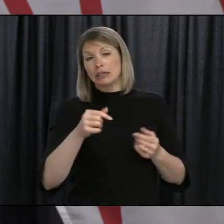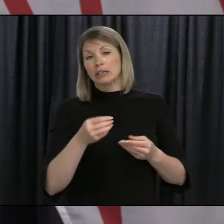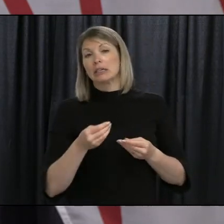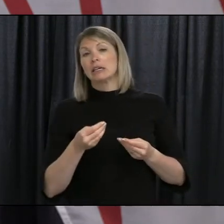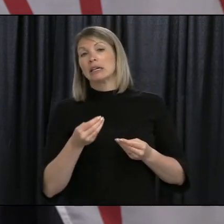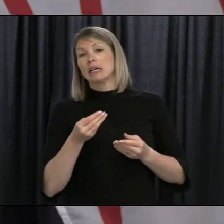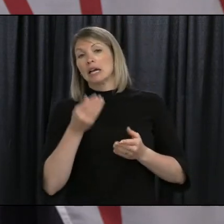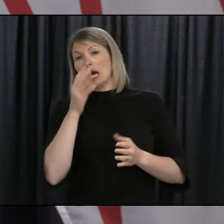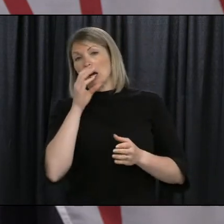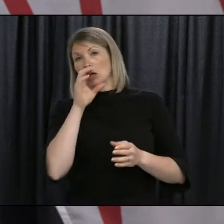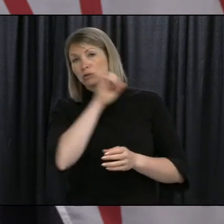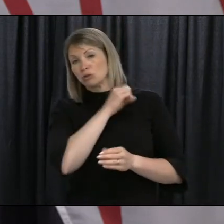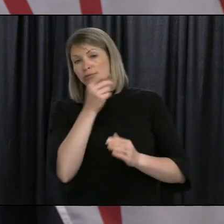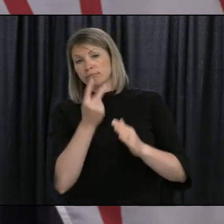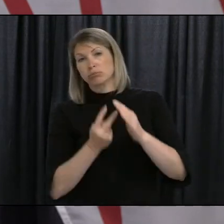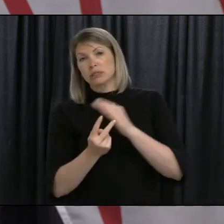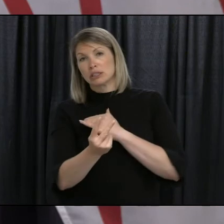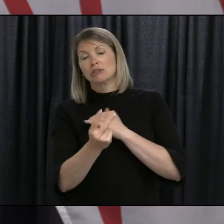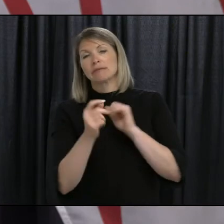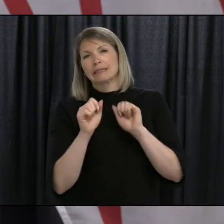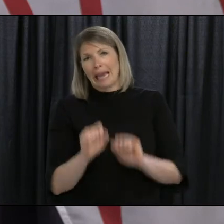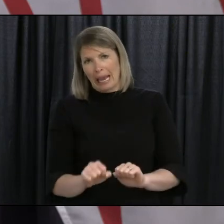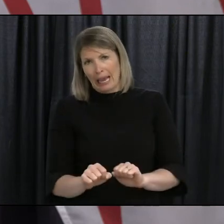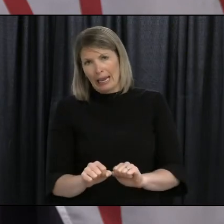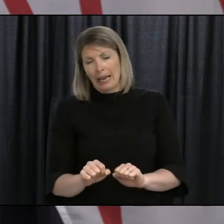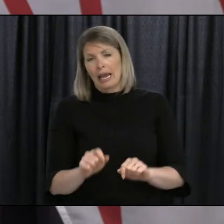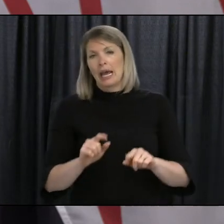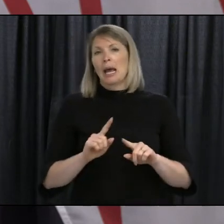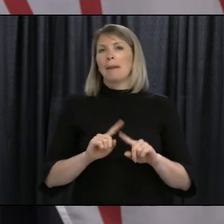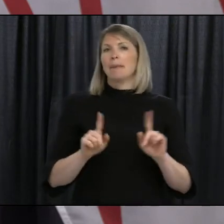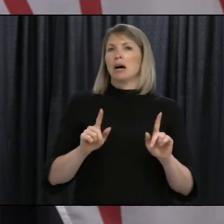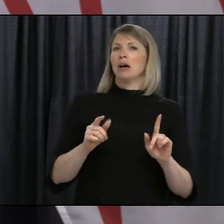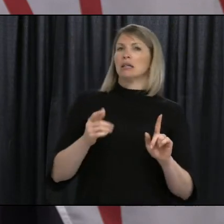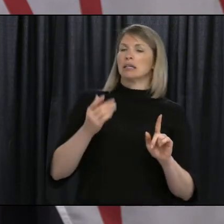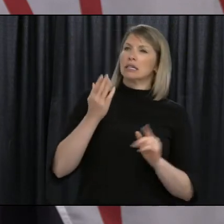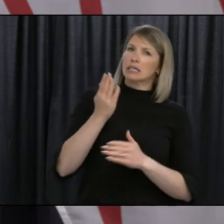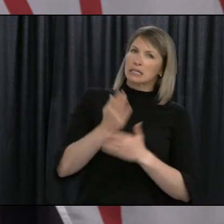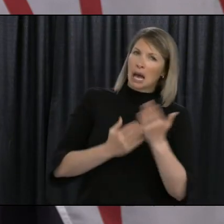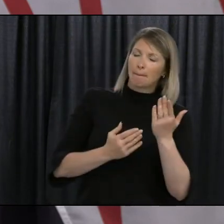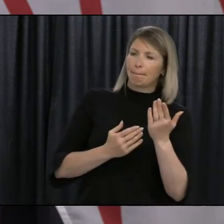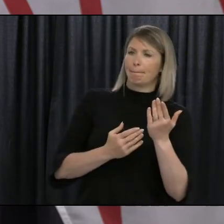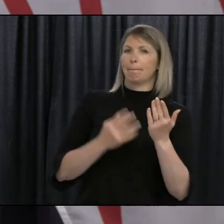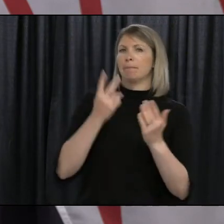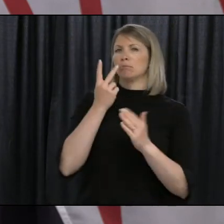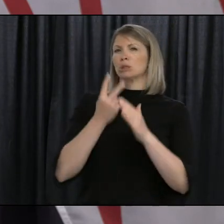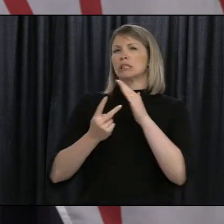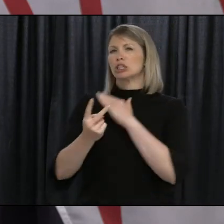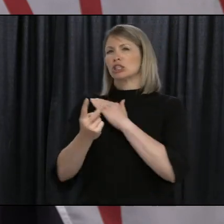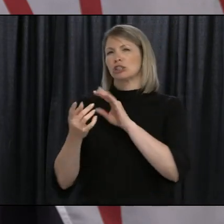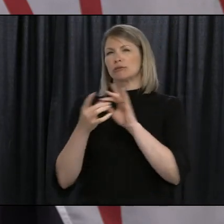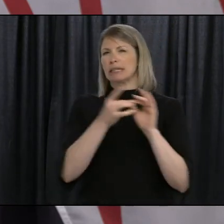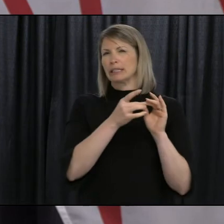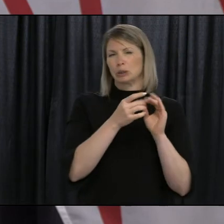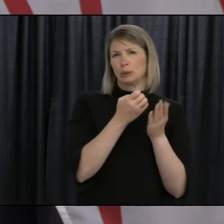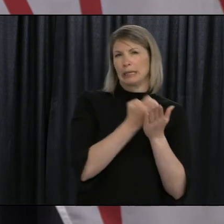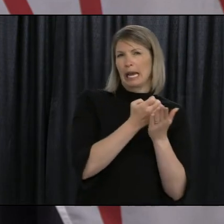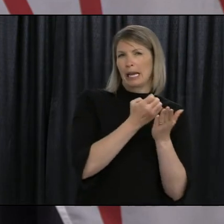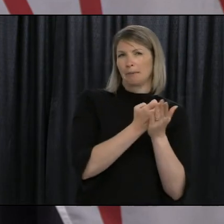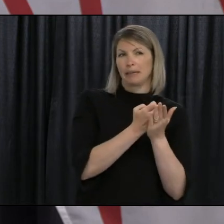perspective, as we know a lot more details about those types of things. But for the revenue is so tied